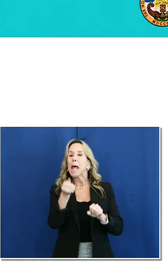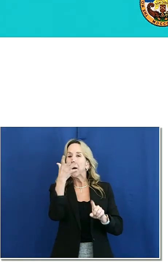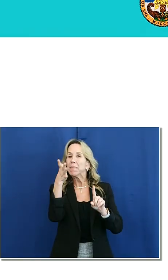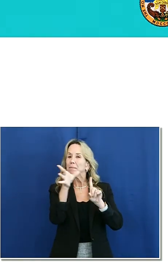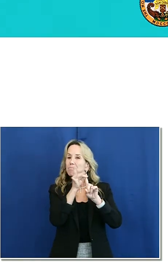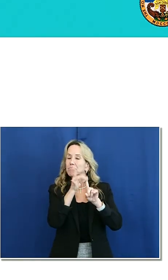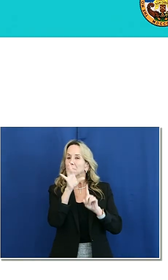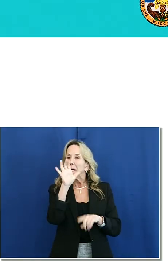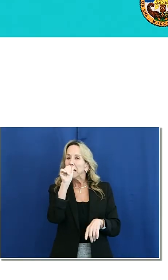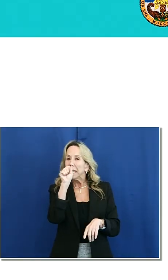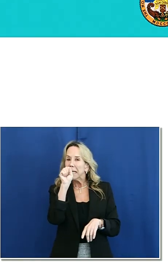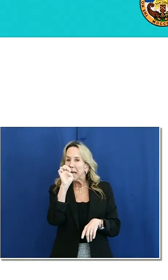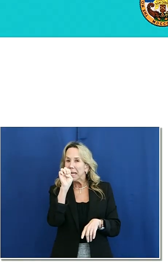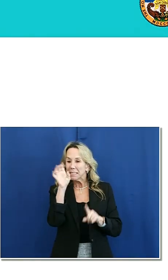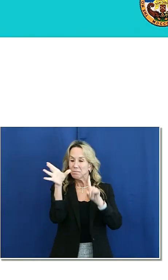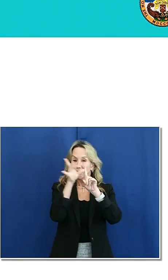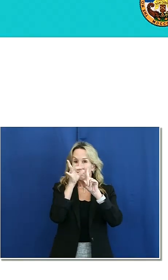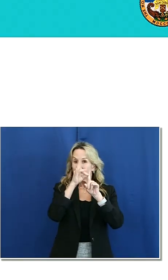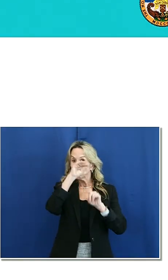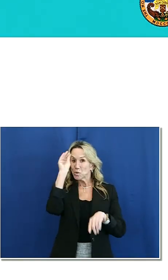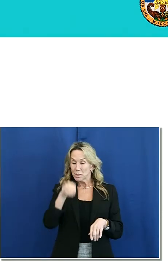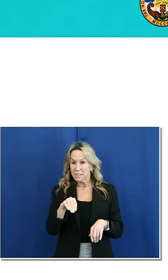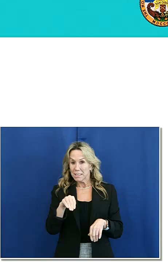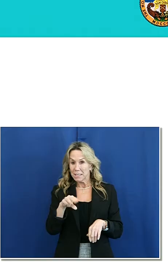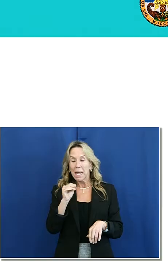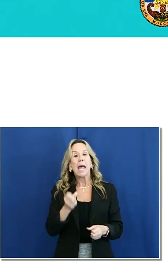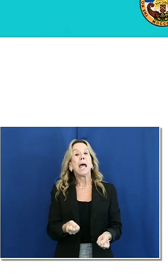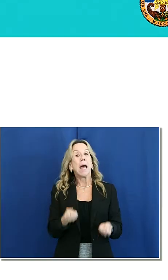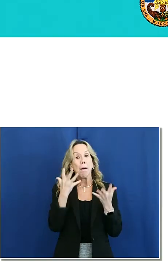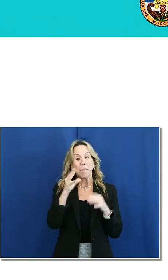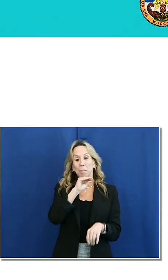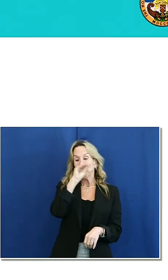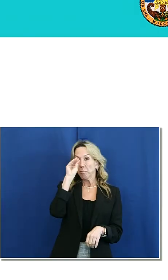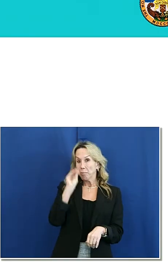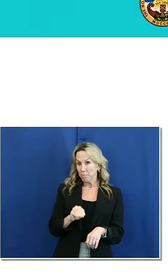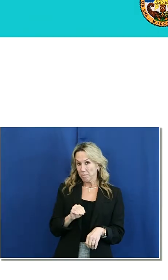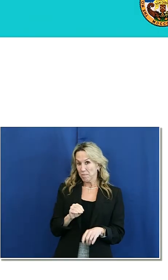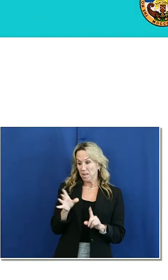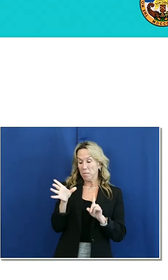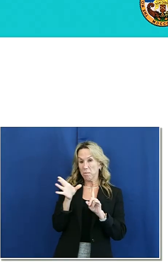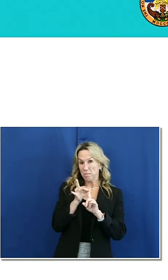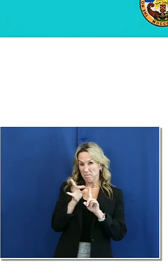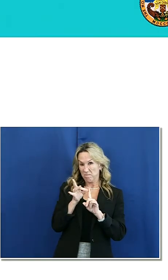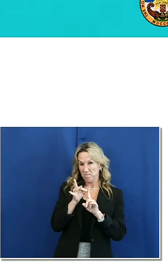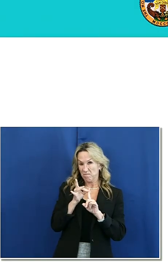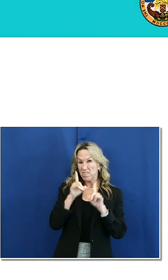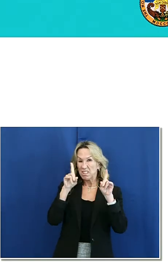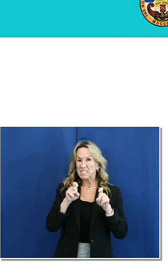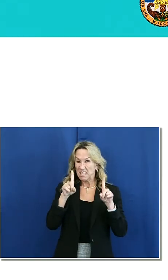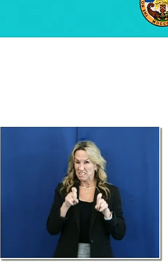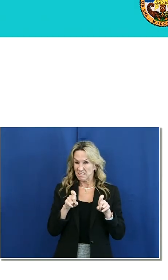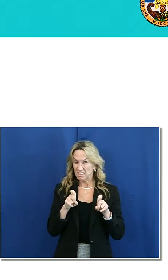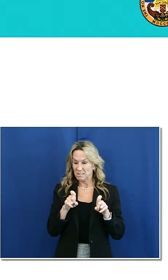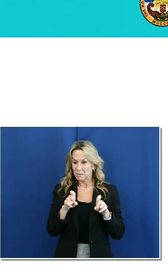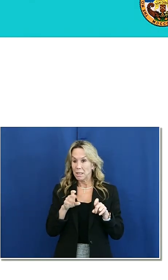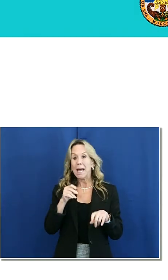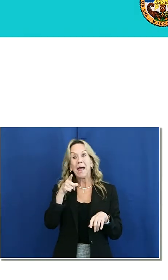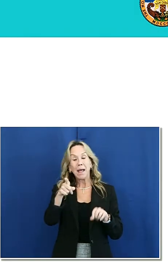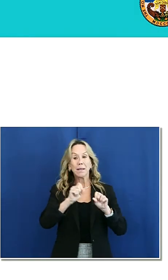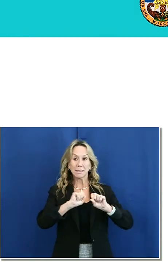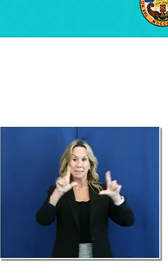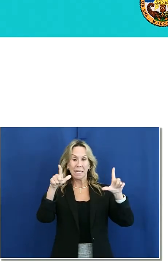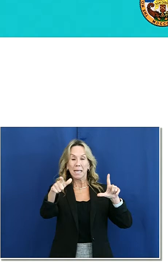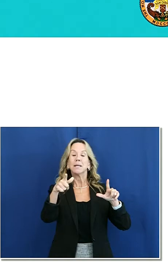rates and percent of testing positivity. And in this particular slide, this is the state